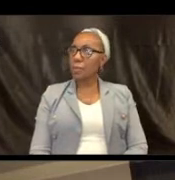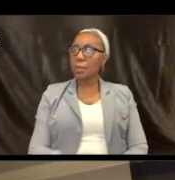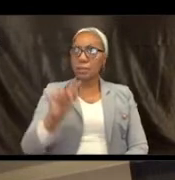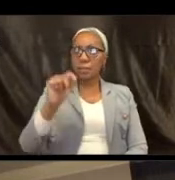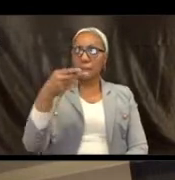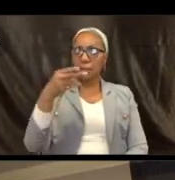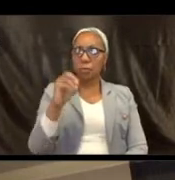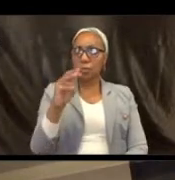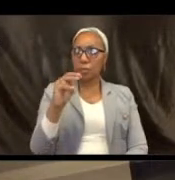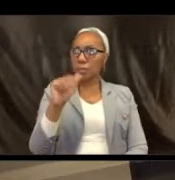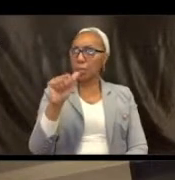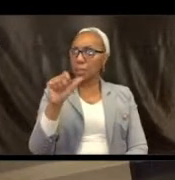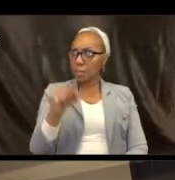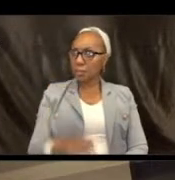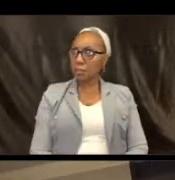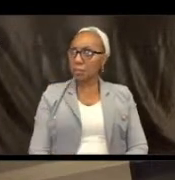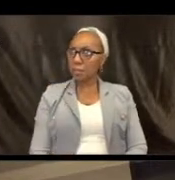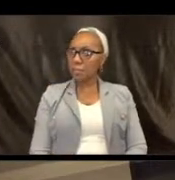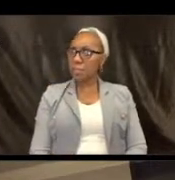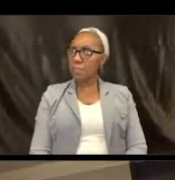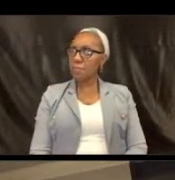Thomas,